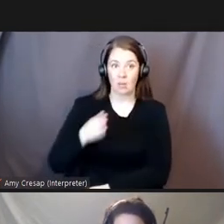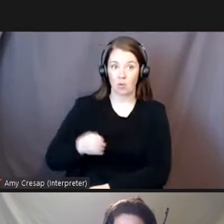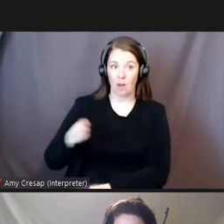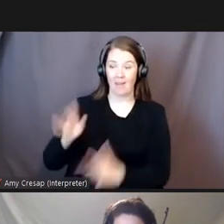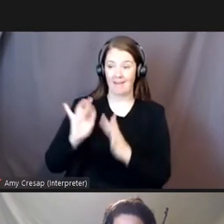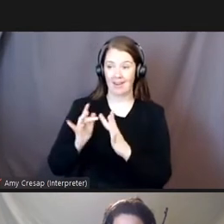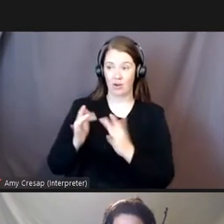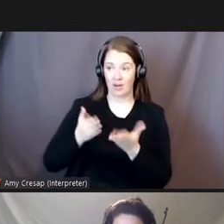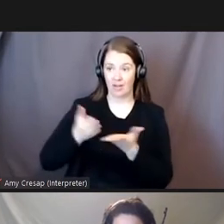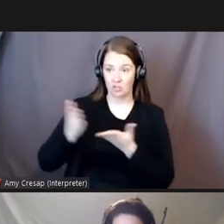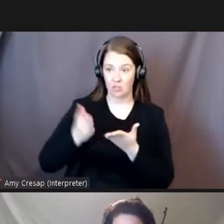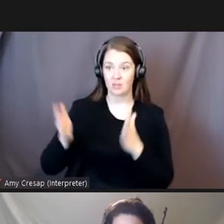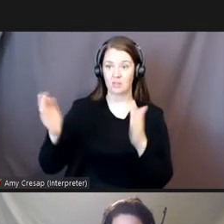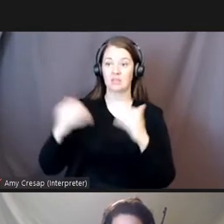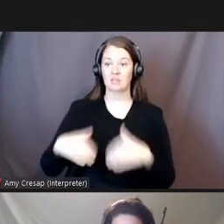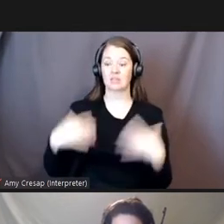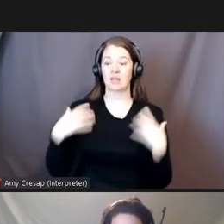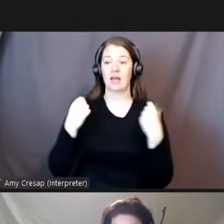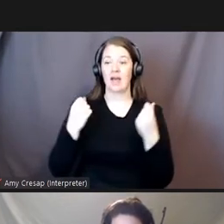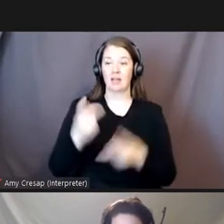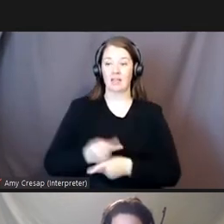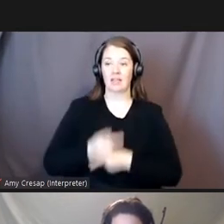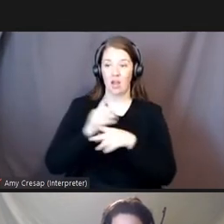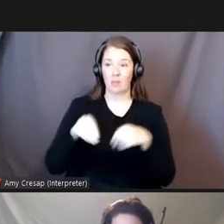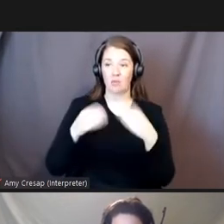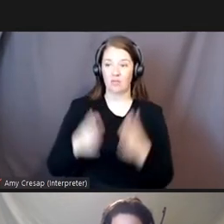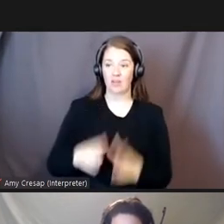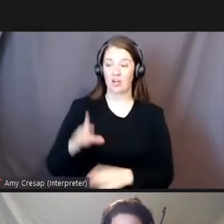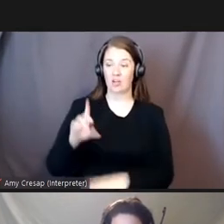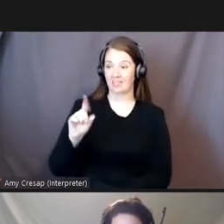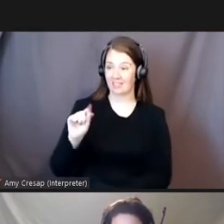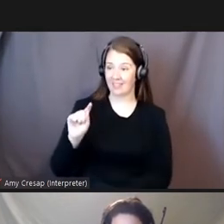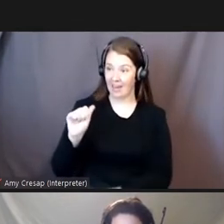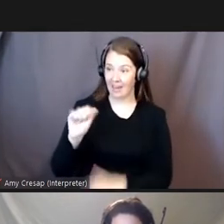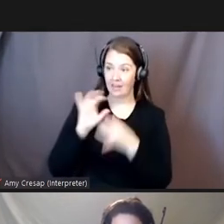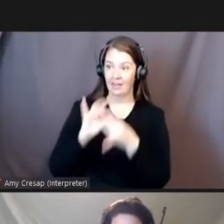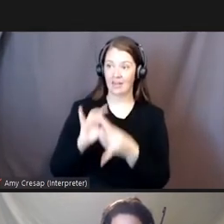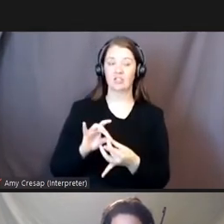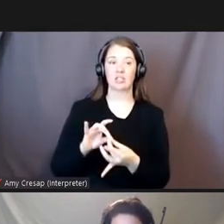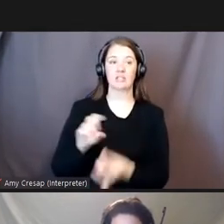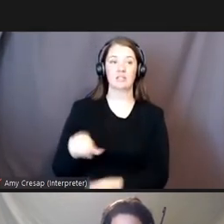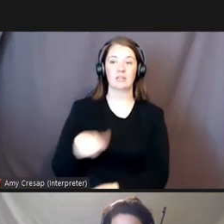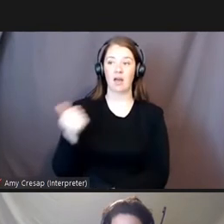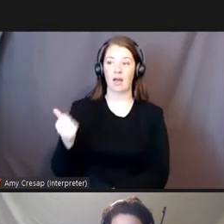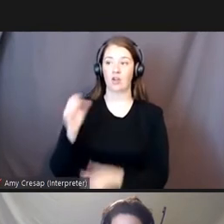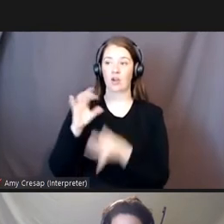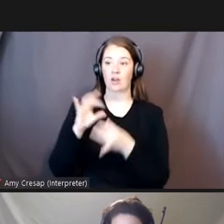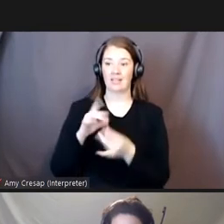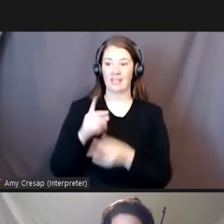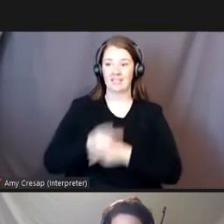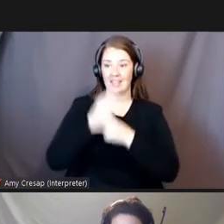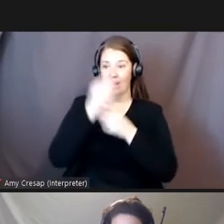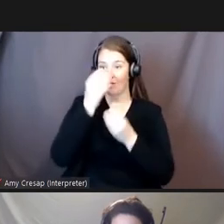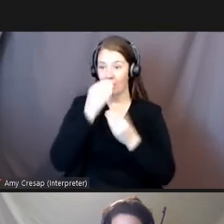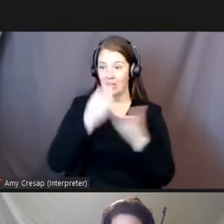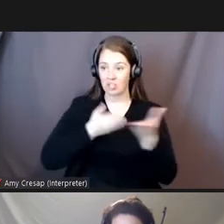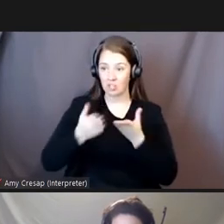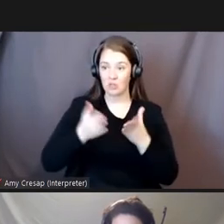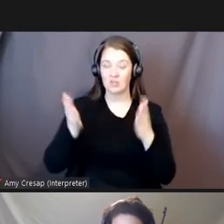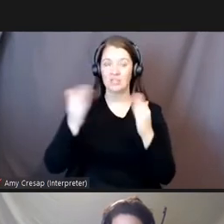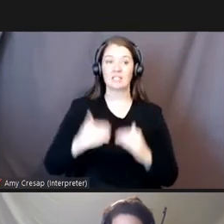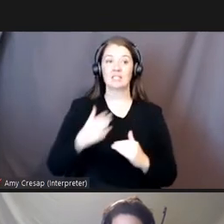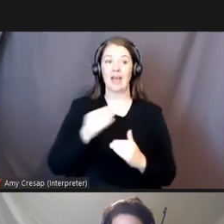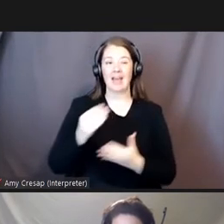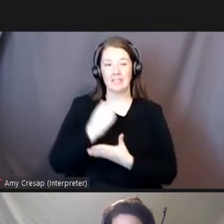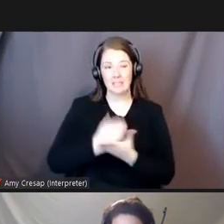healthcare provider broadband data connections, other connected care information services, and certain network equipment. The